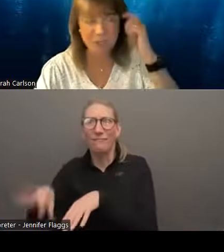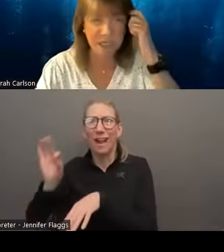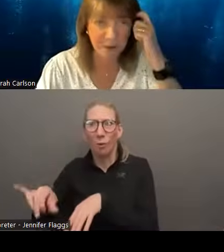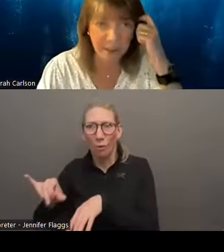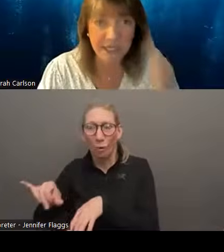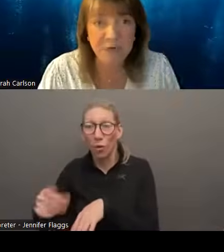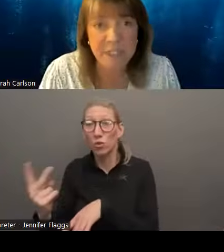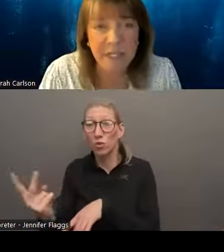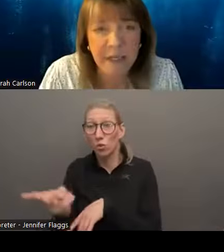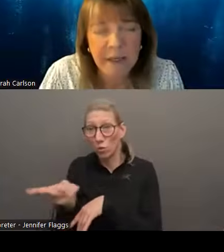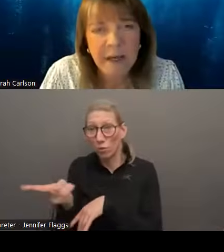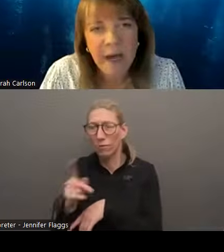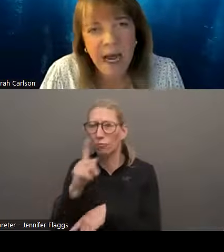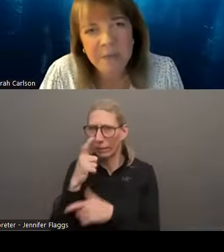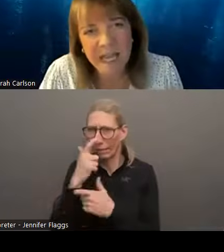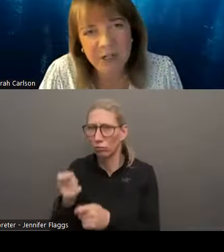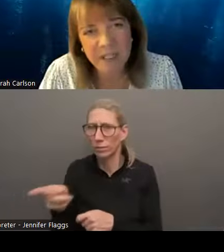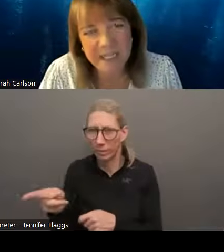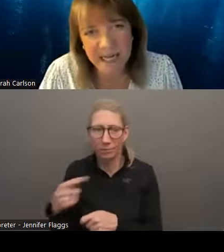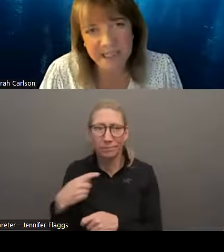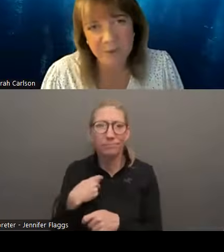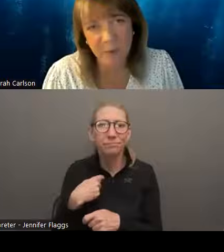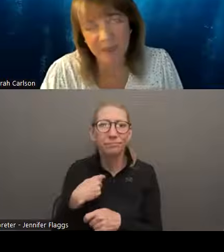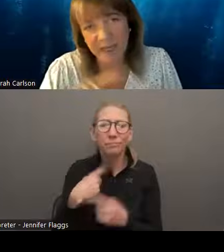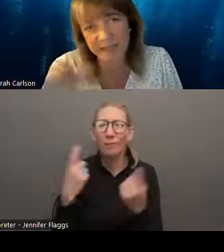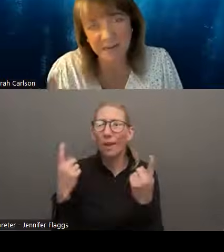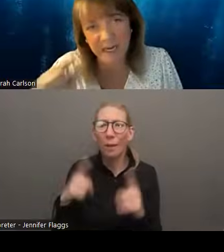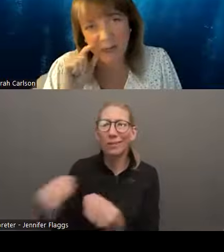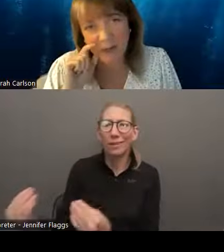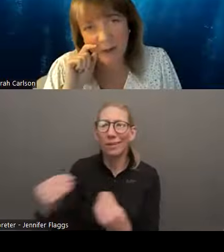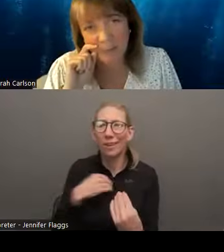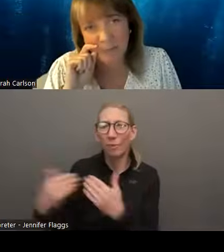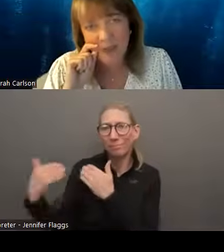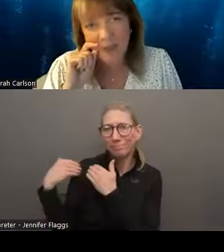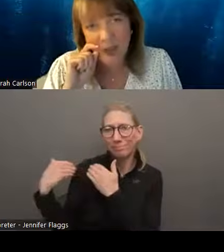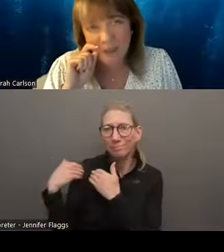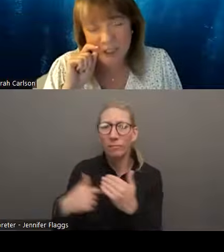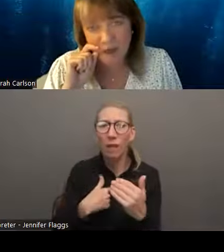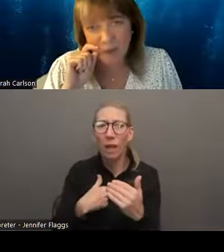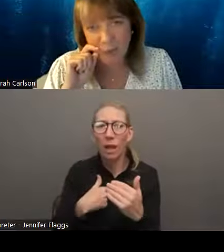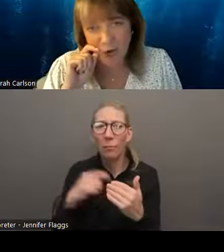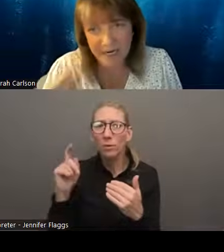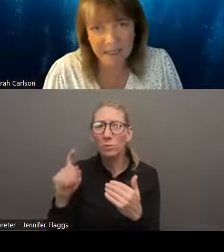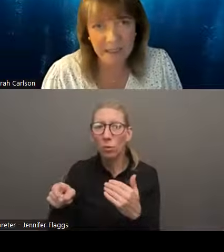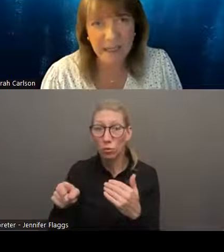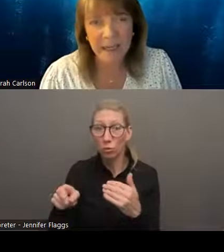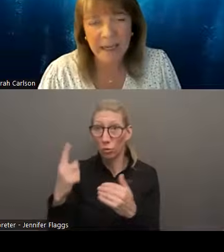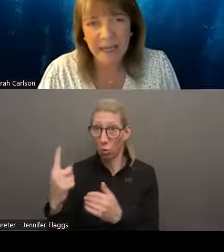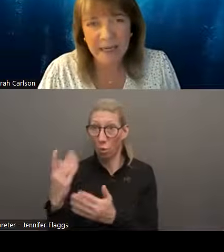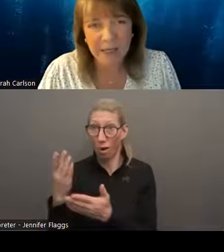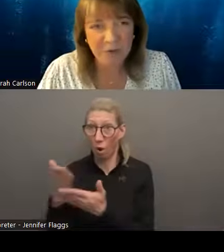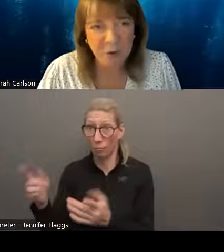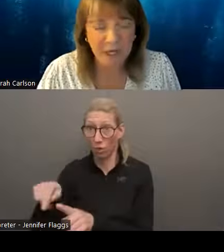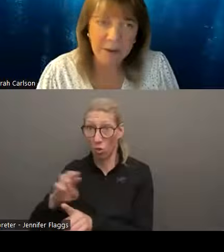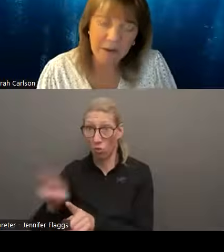them were particularly interesting. I was actually tasked with excavating the object on the right.